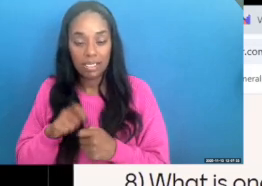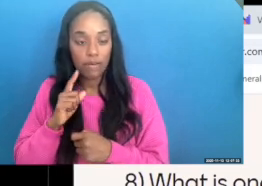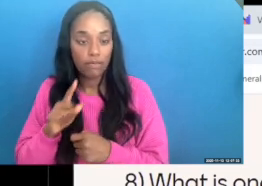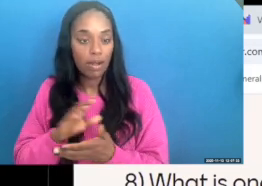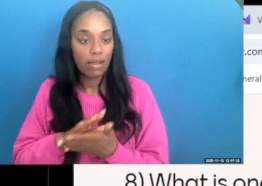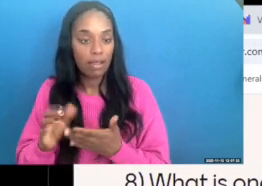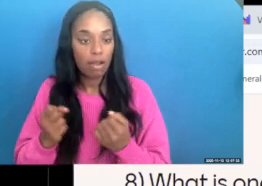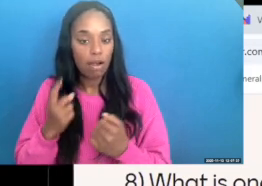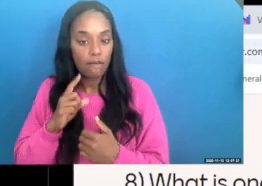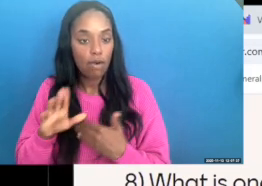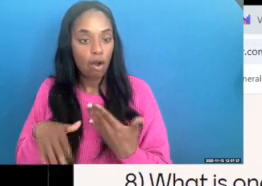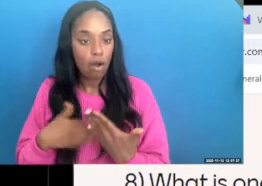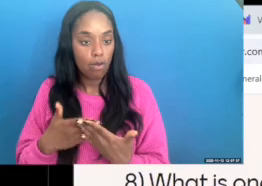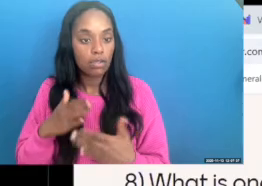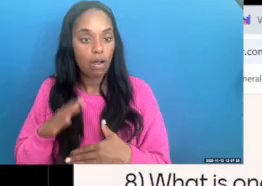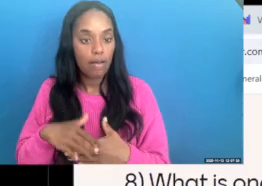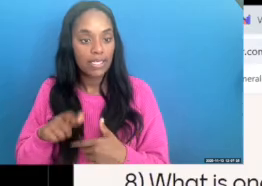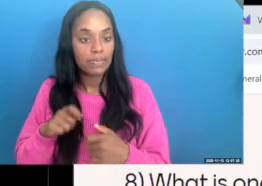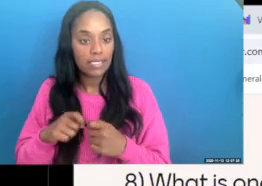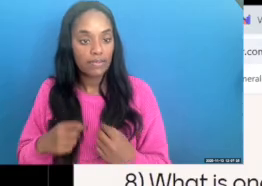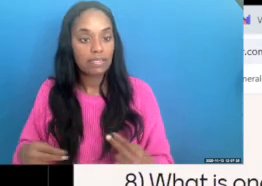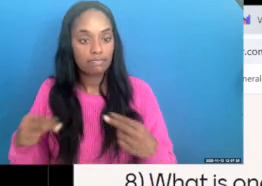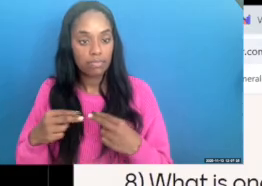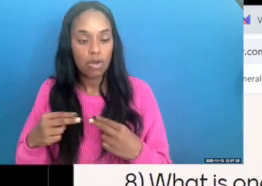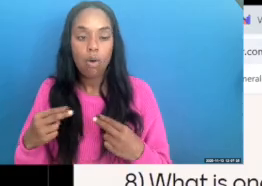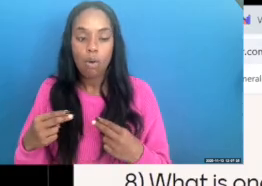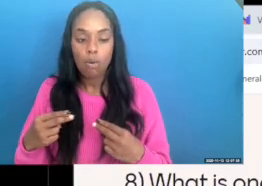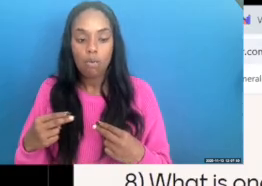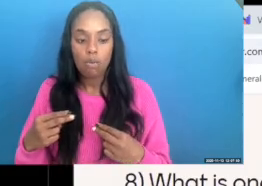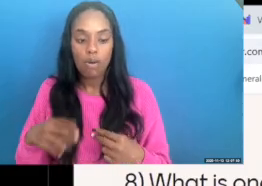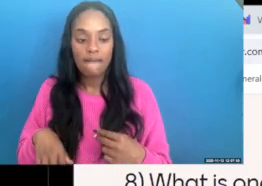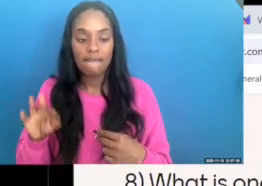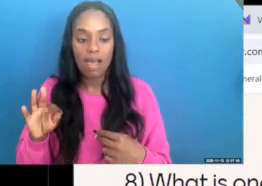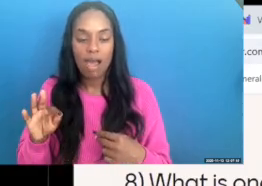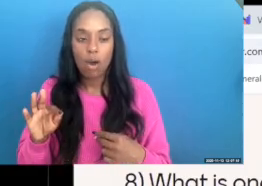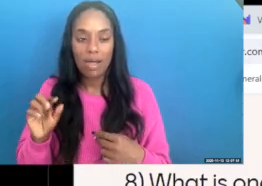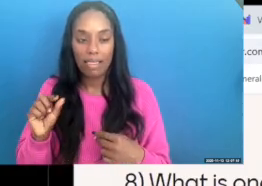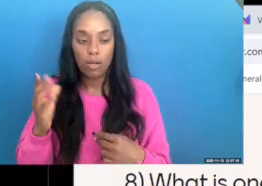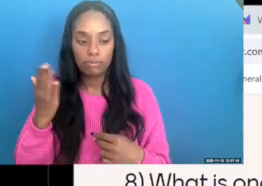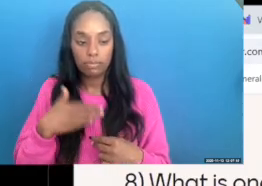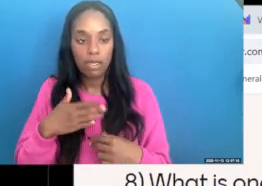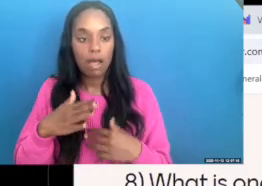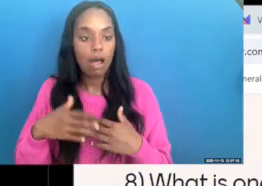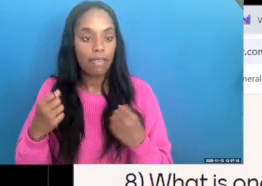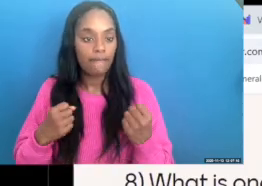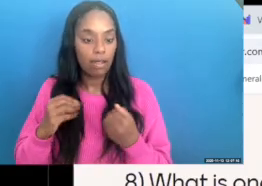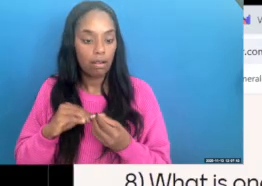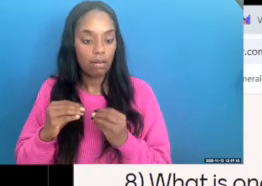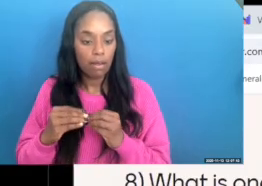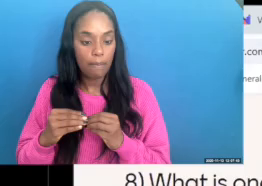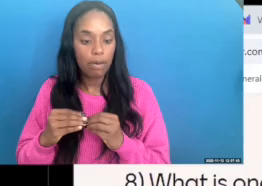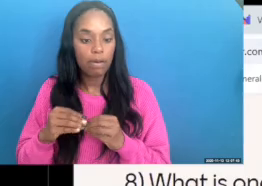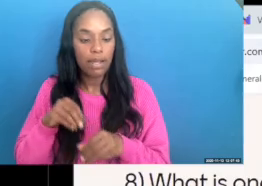I recognize that this really gets down to some of the questions that folks have had about the numbers in particular on Clean Cars for All on that